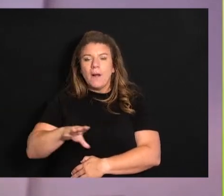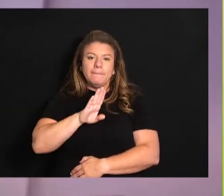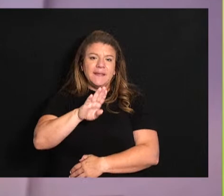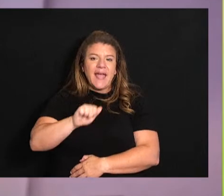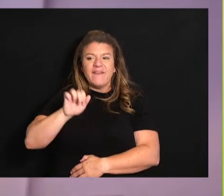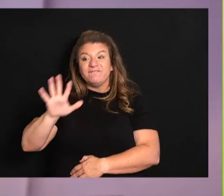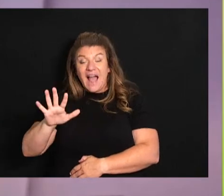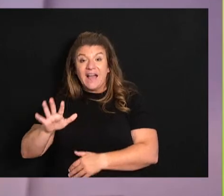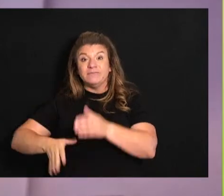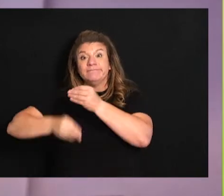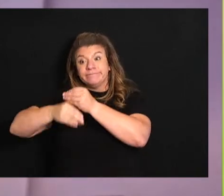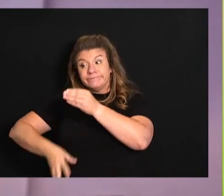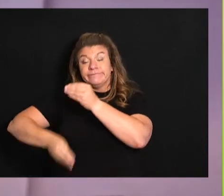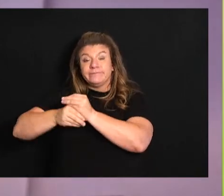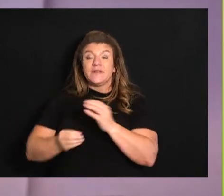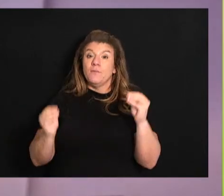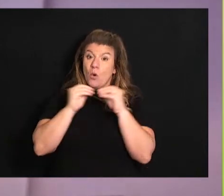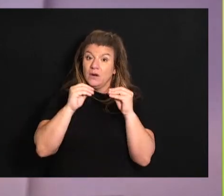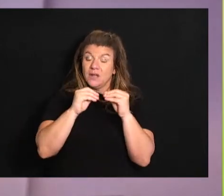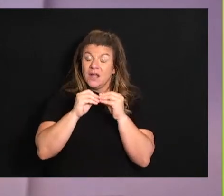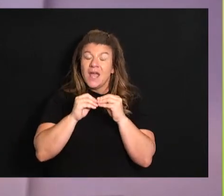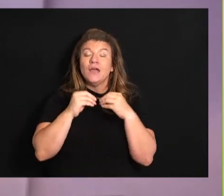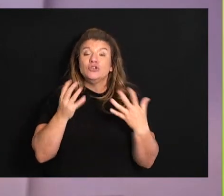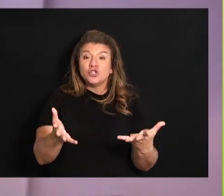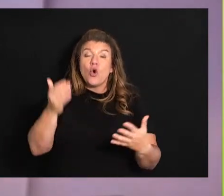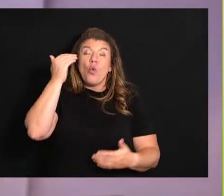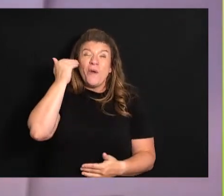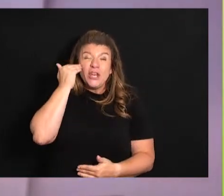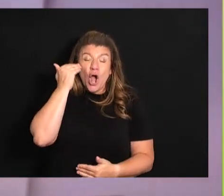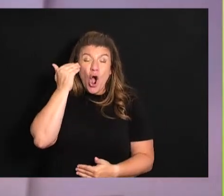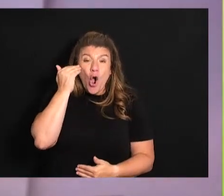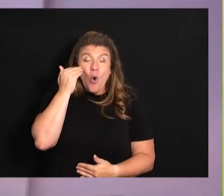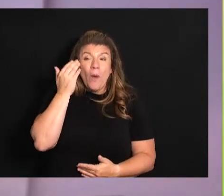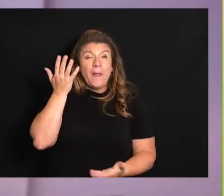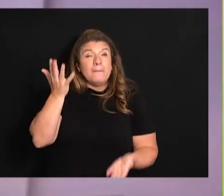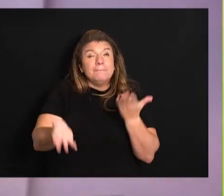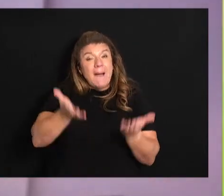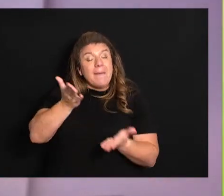others. And so we do think that even though there